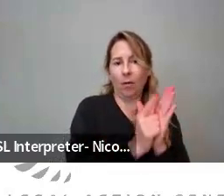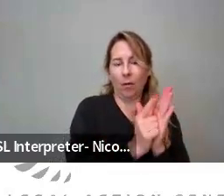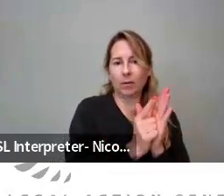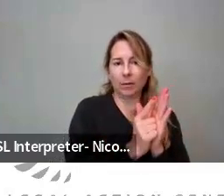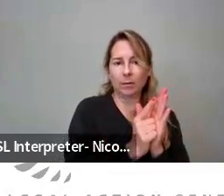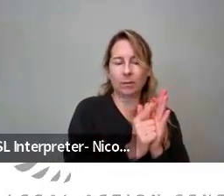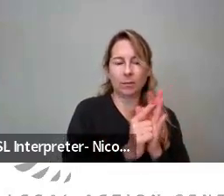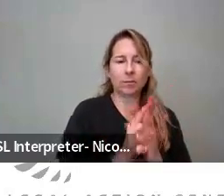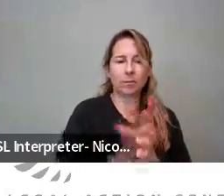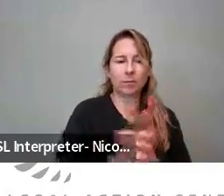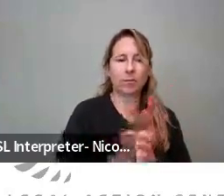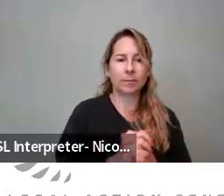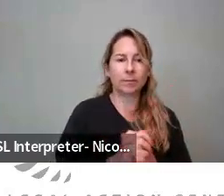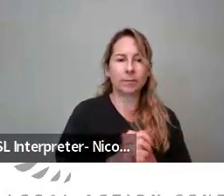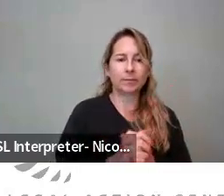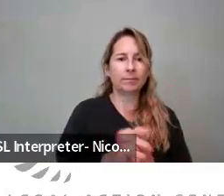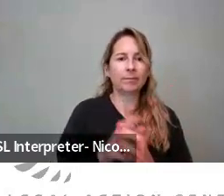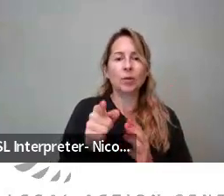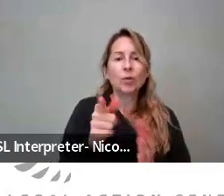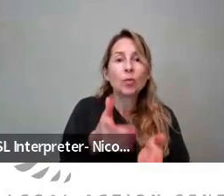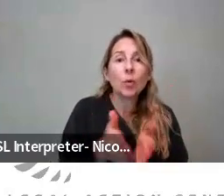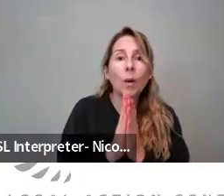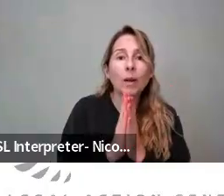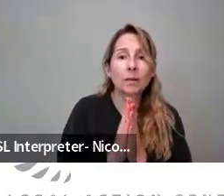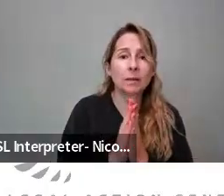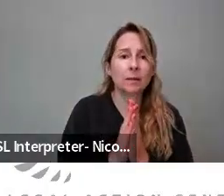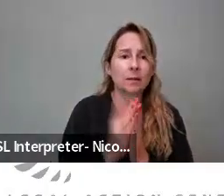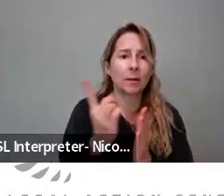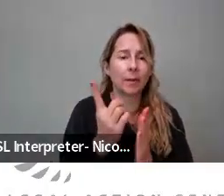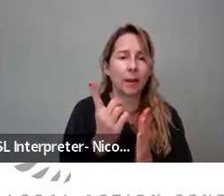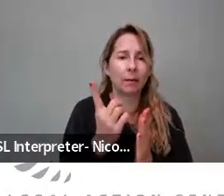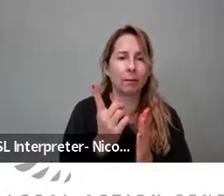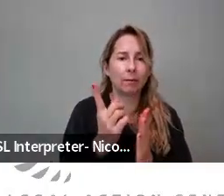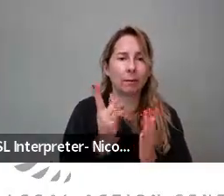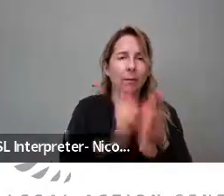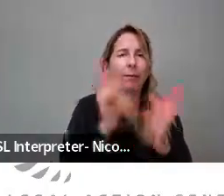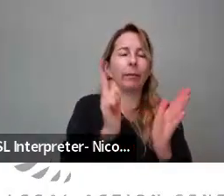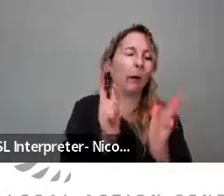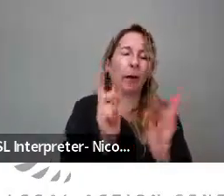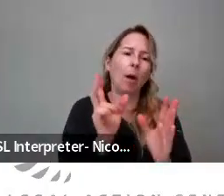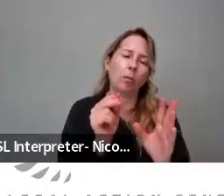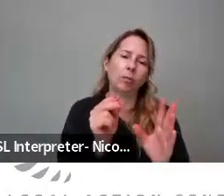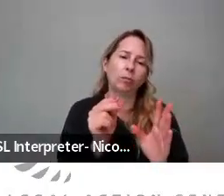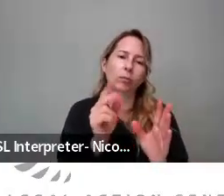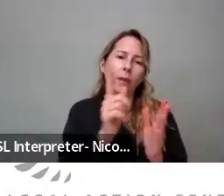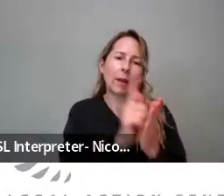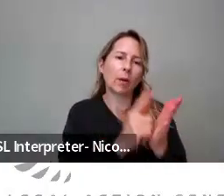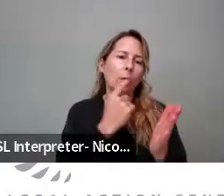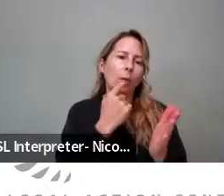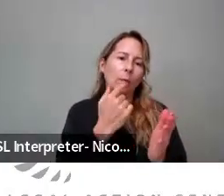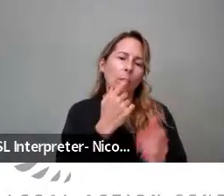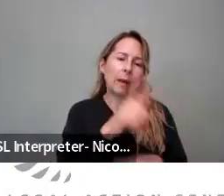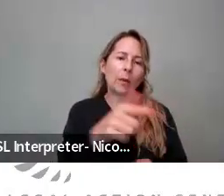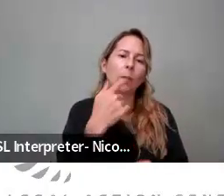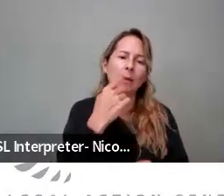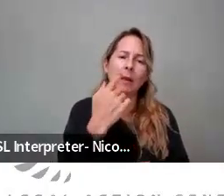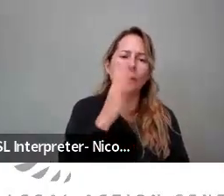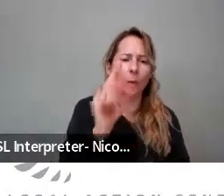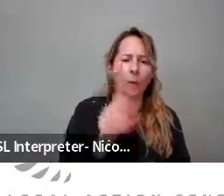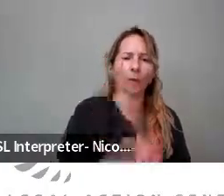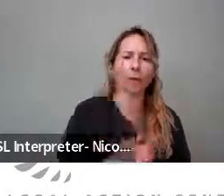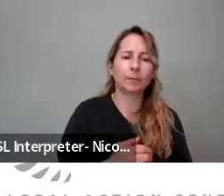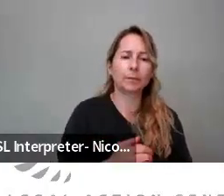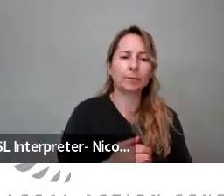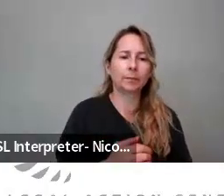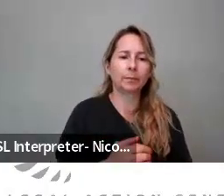that is otherwise should not be sanctioned, put it that way. So that's the first. And then, of course, the landlord would